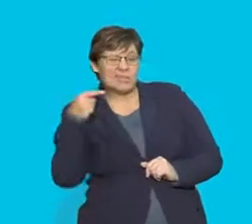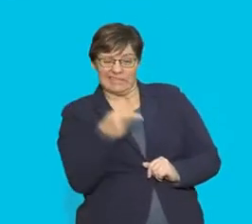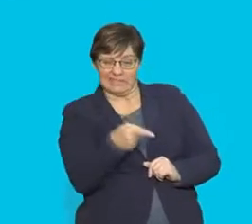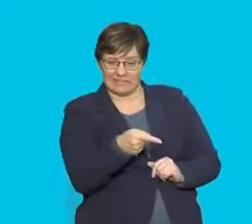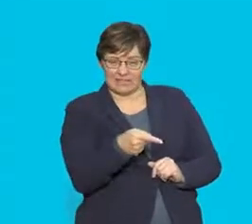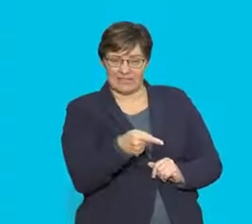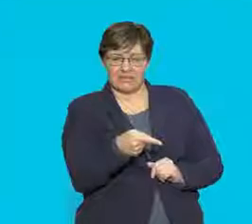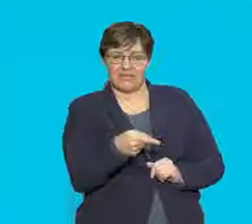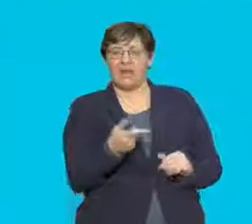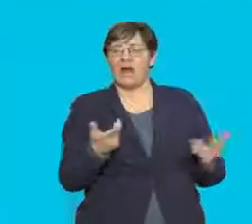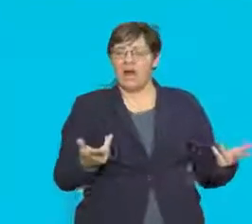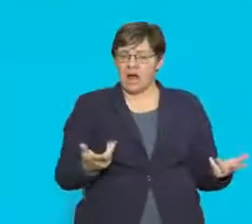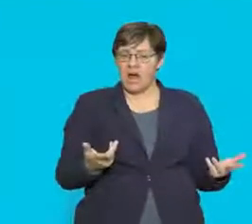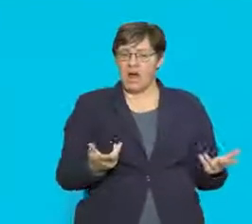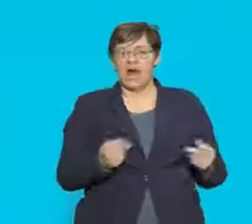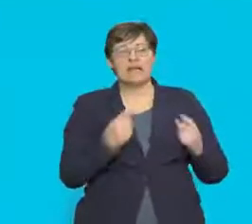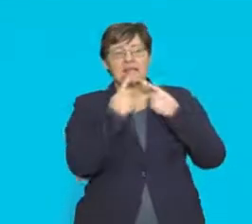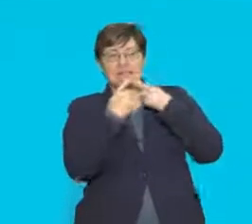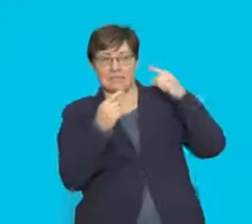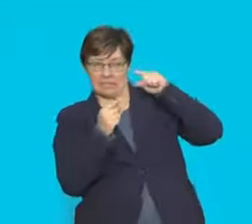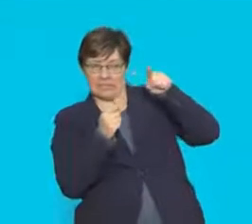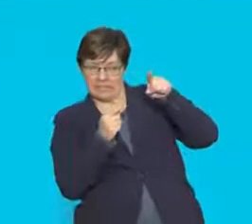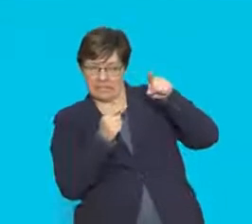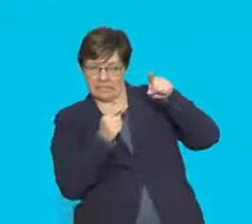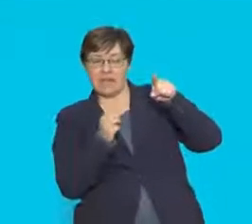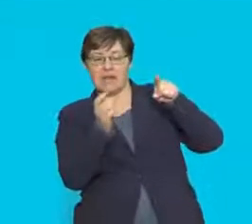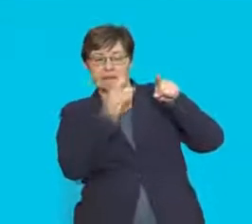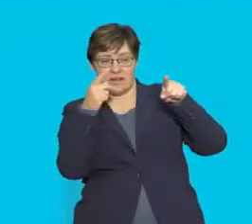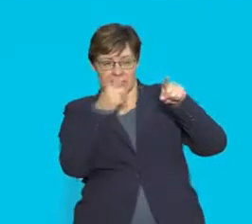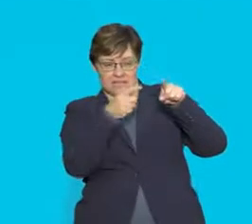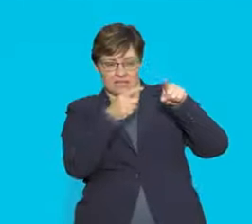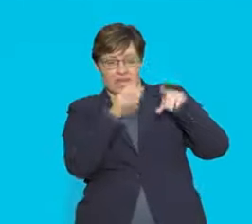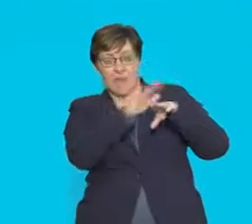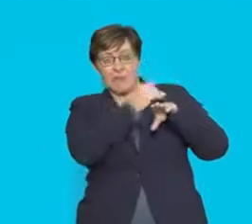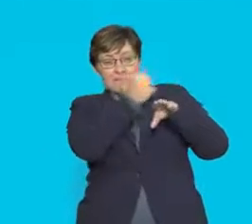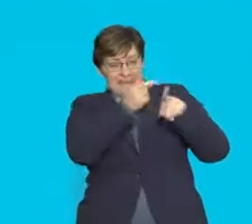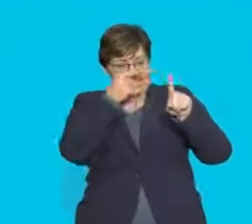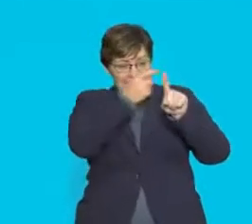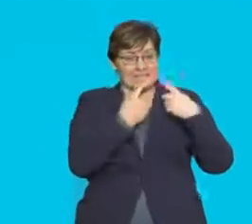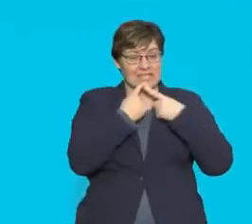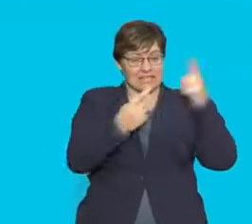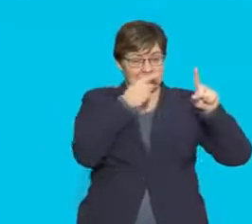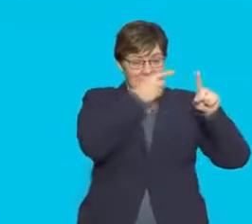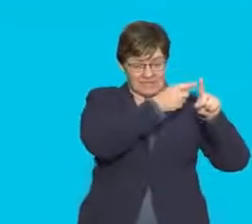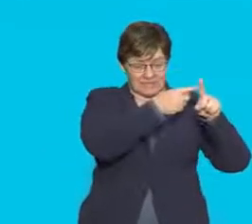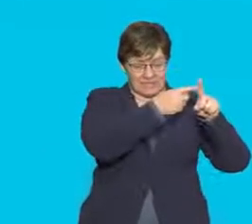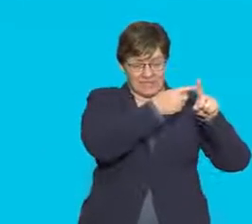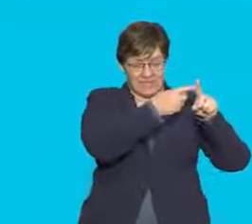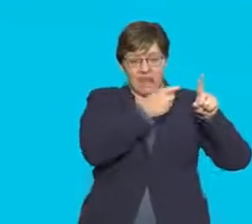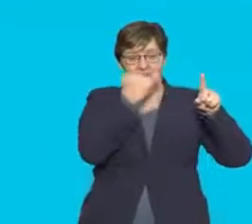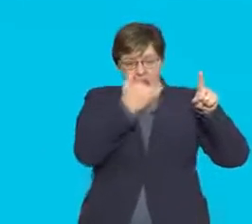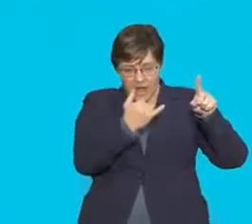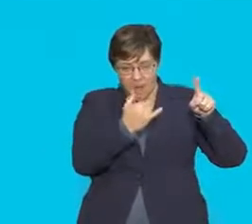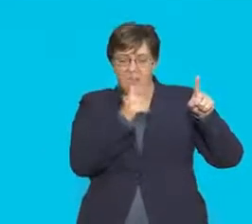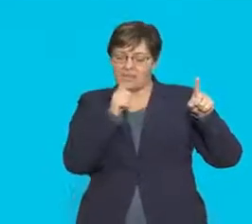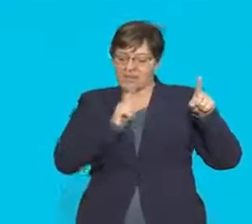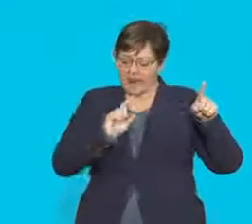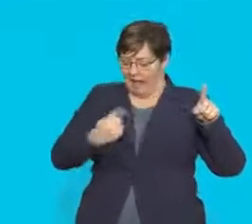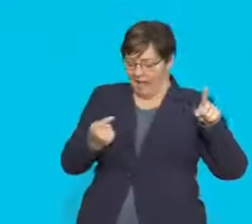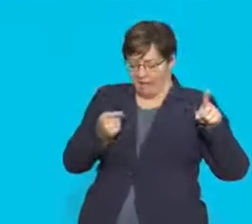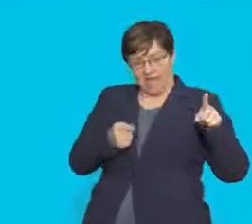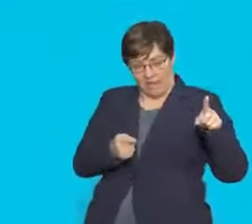deductive reasoning is all about having a statement that is starting based on the statement. And I am now told